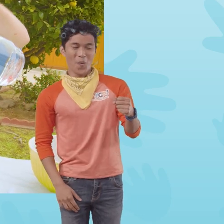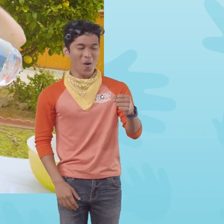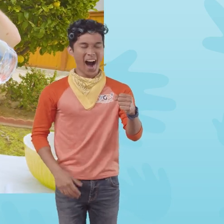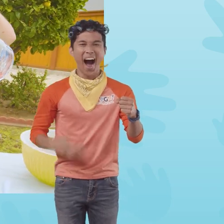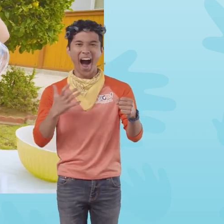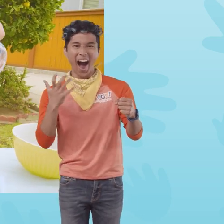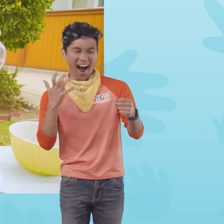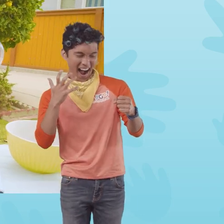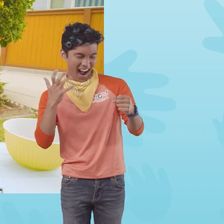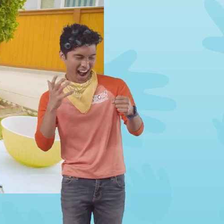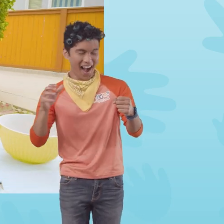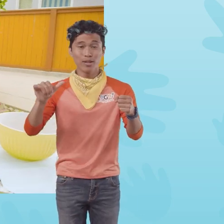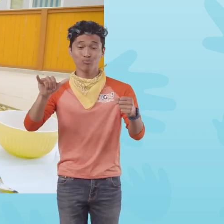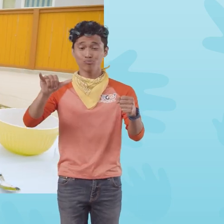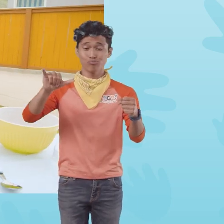Whoa.